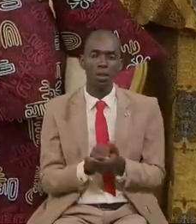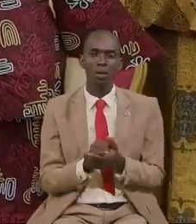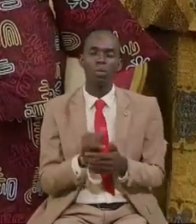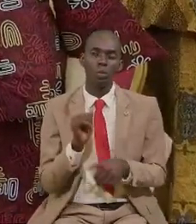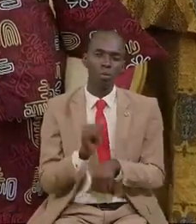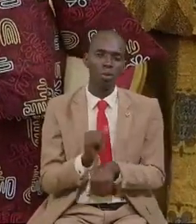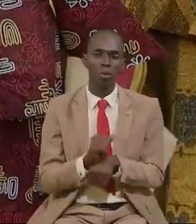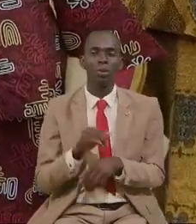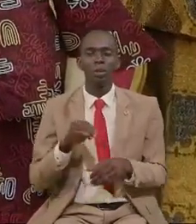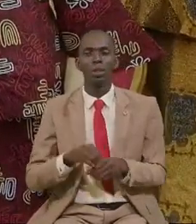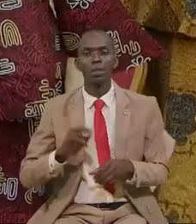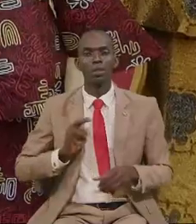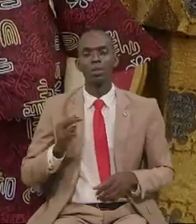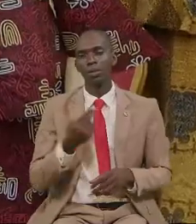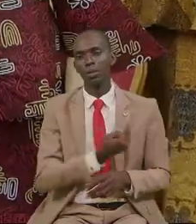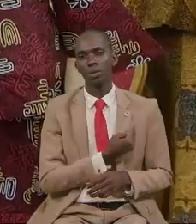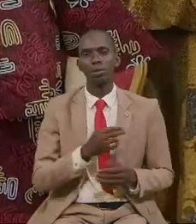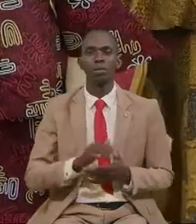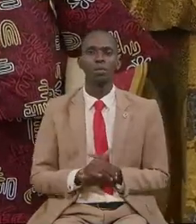in us.